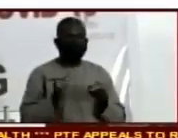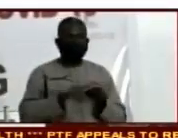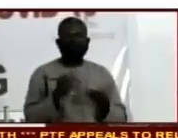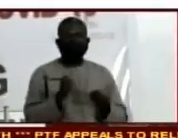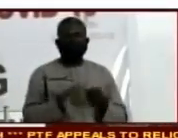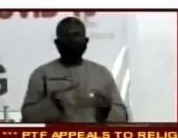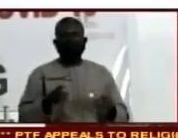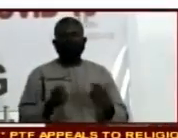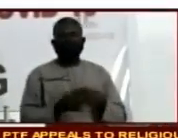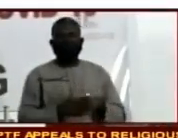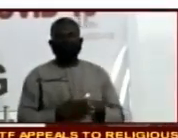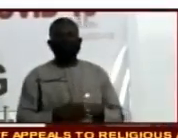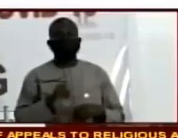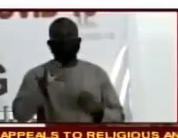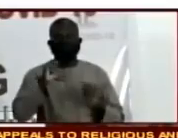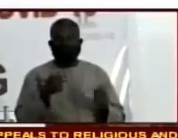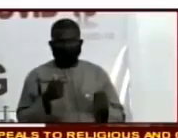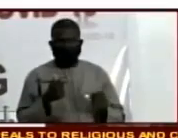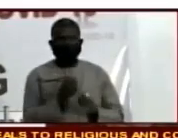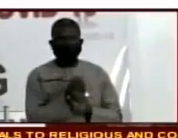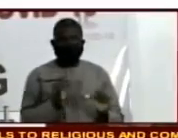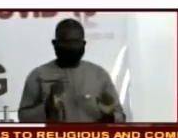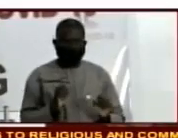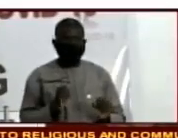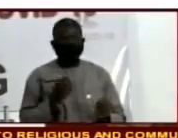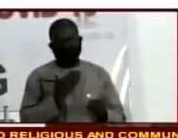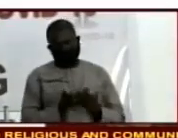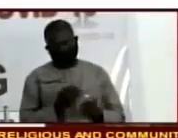in a safe, secure, and efficient manner. Thank you.